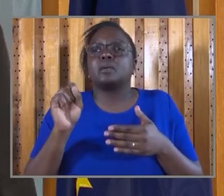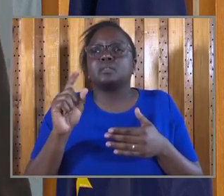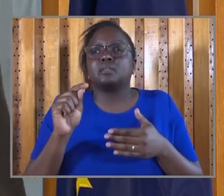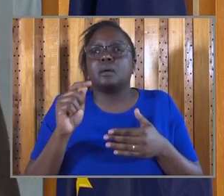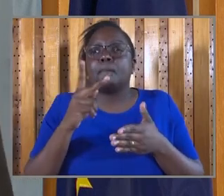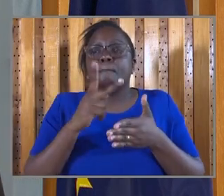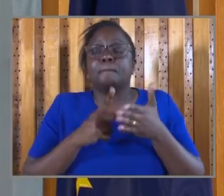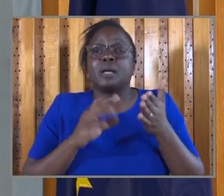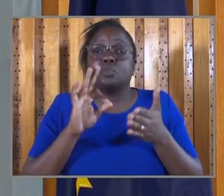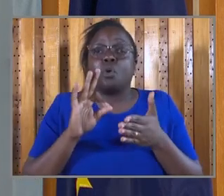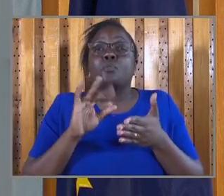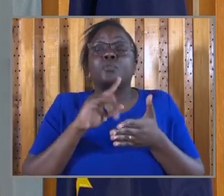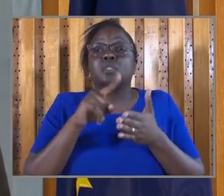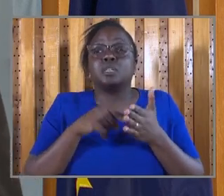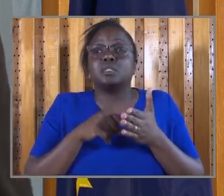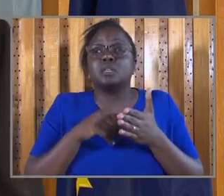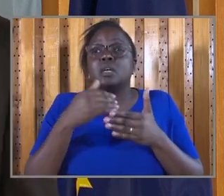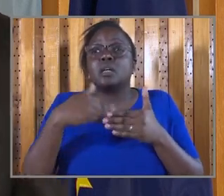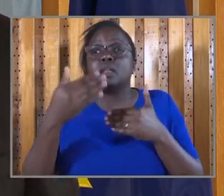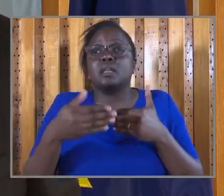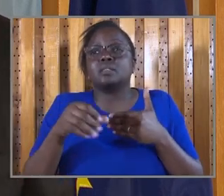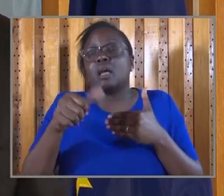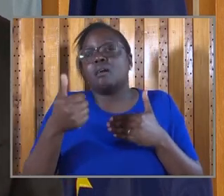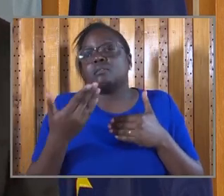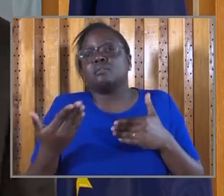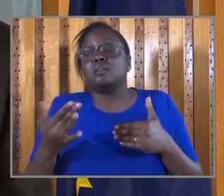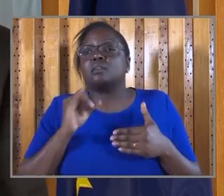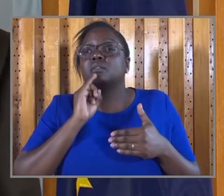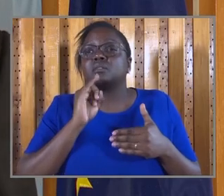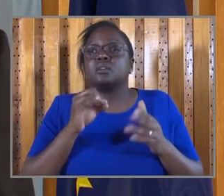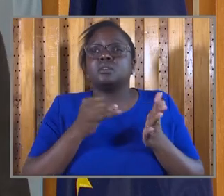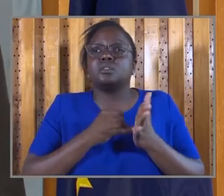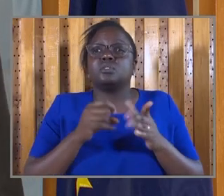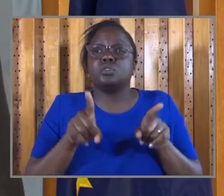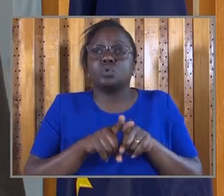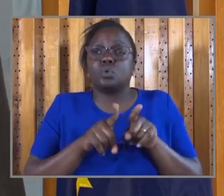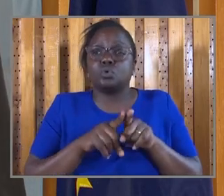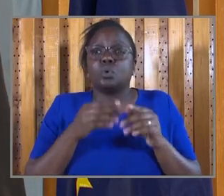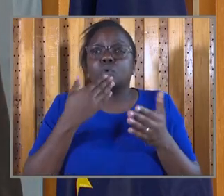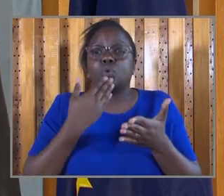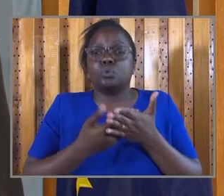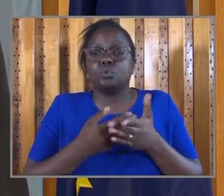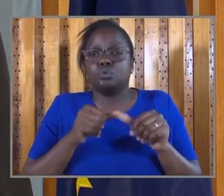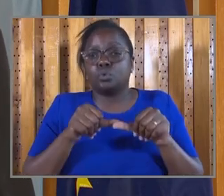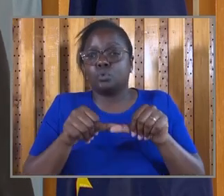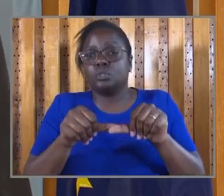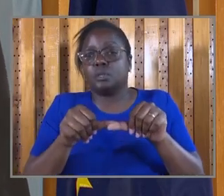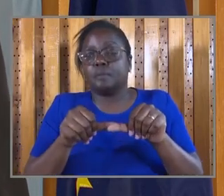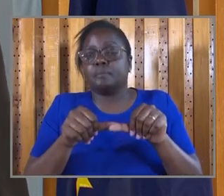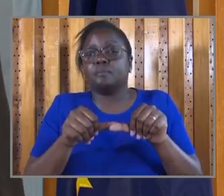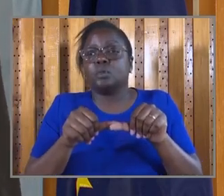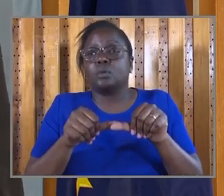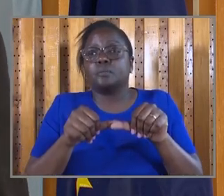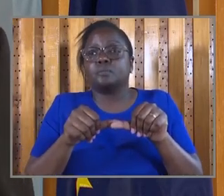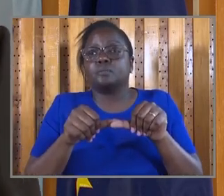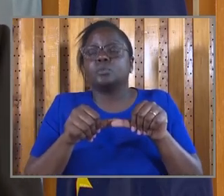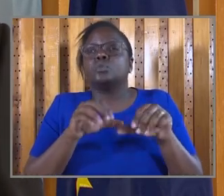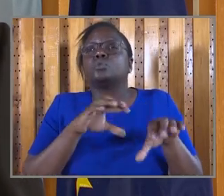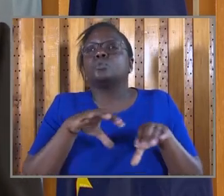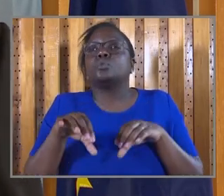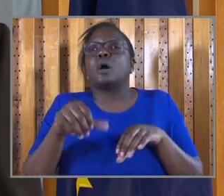right? Next to that, I think it is also good to continue with two things. One